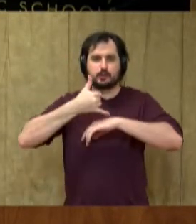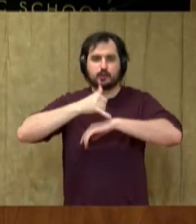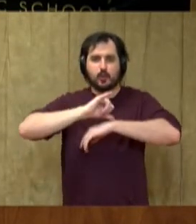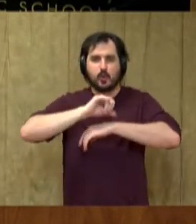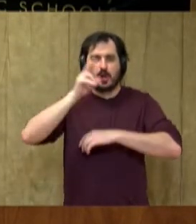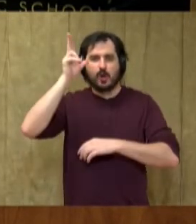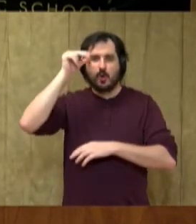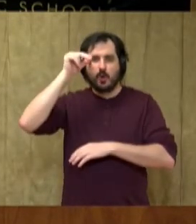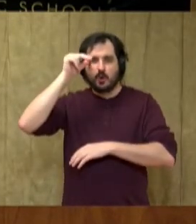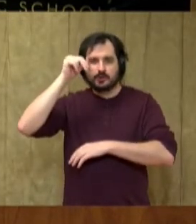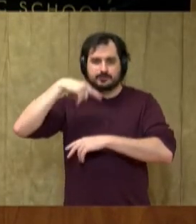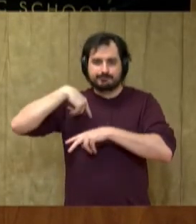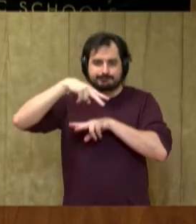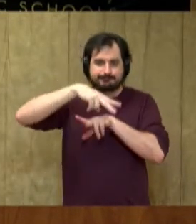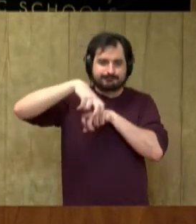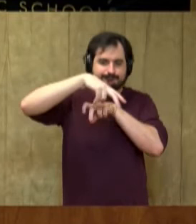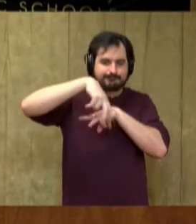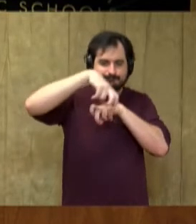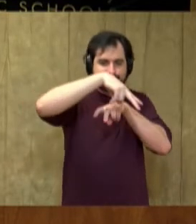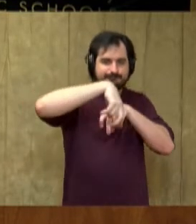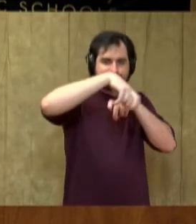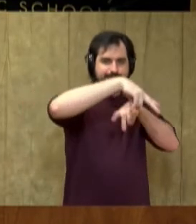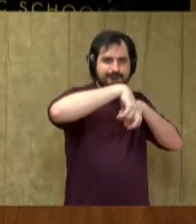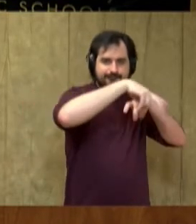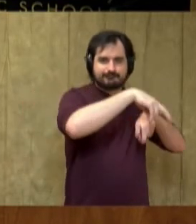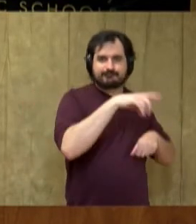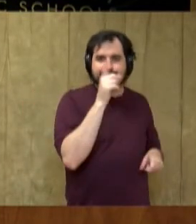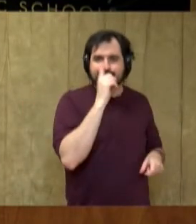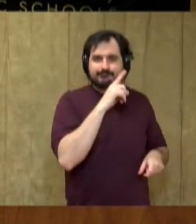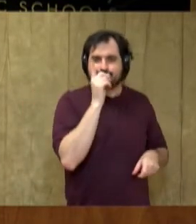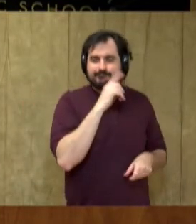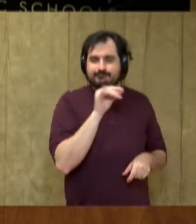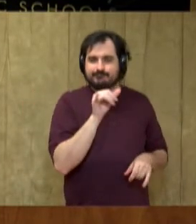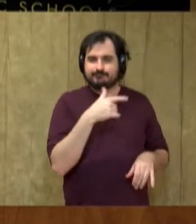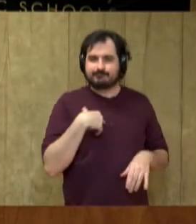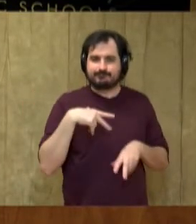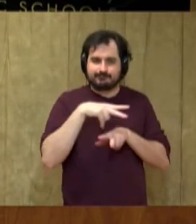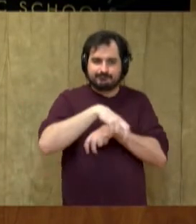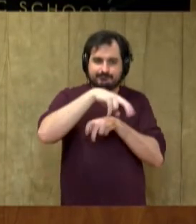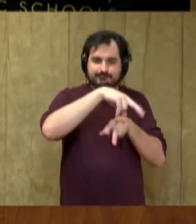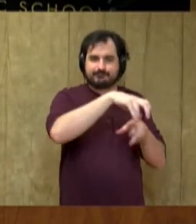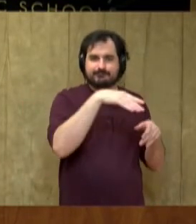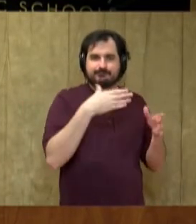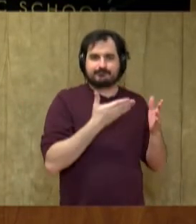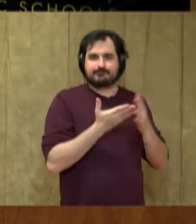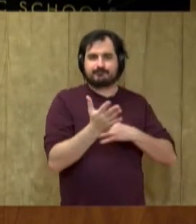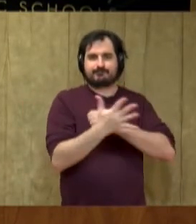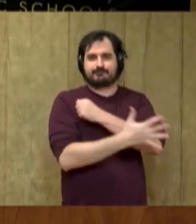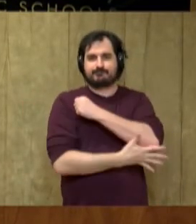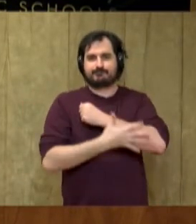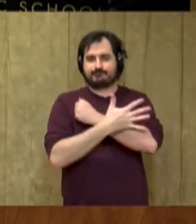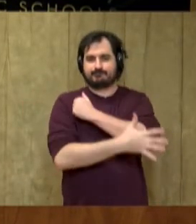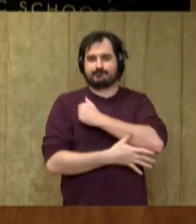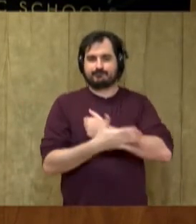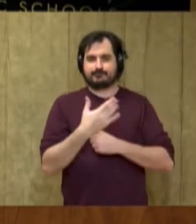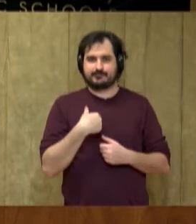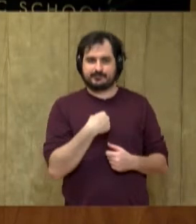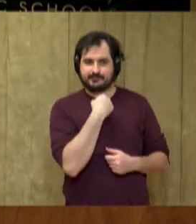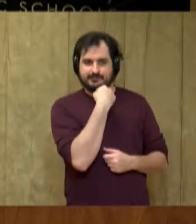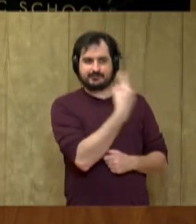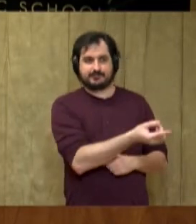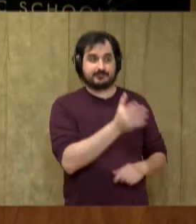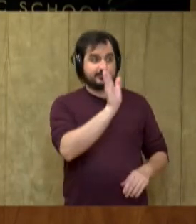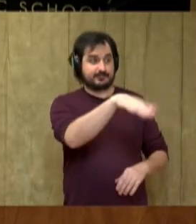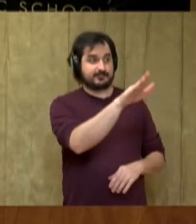Lexington and Concord, warning colonists that the redcoats were coming and to bear arms. I would tell the colonists to have their guns ready